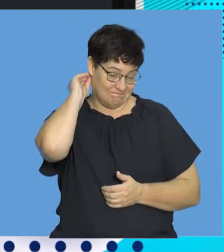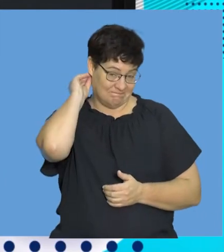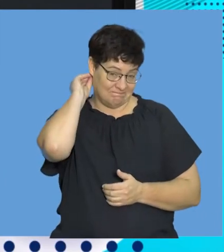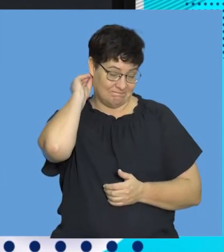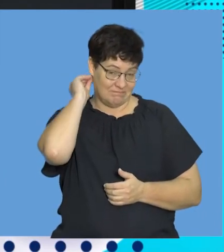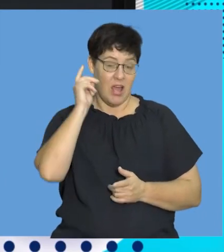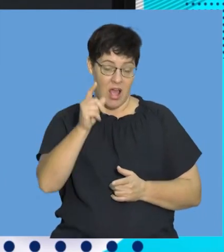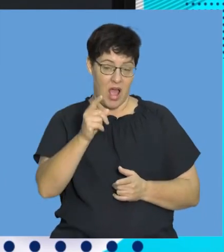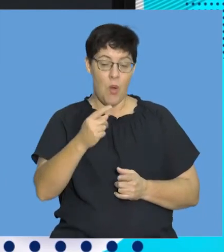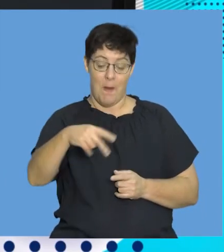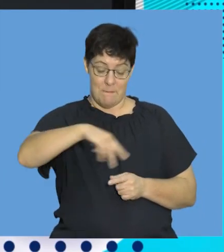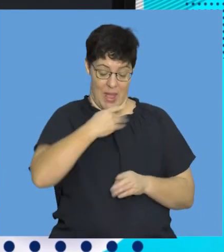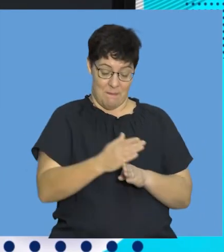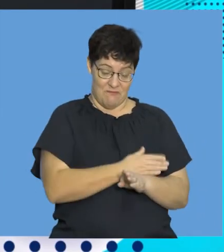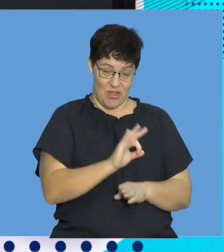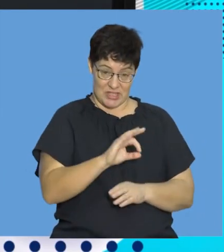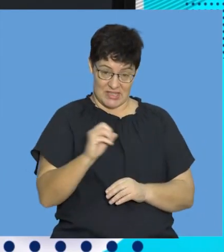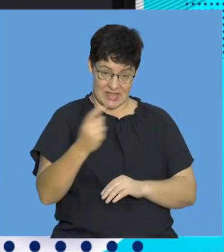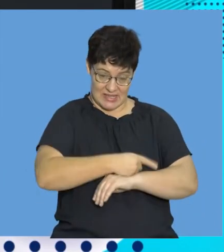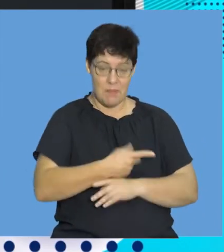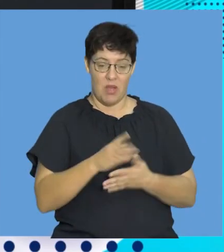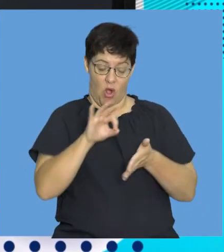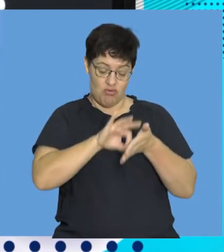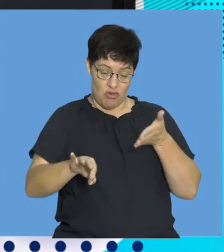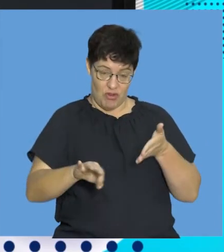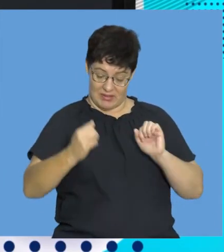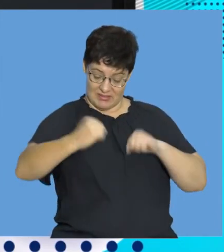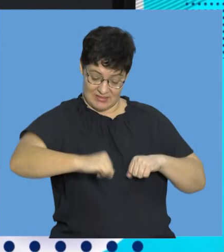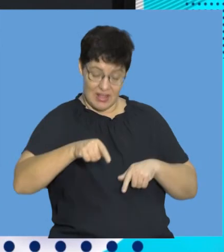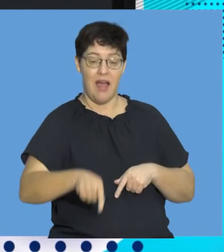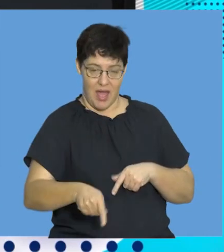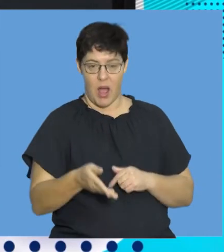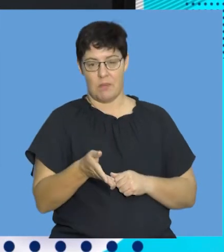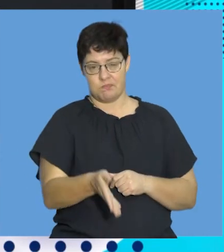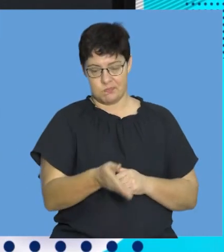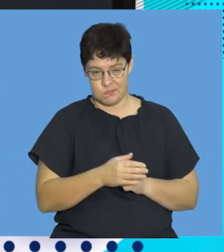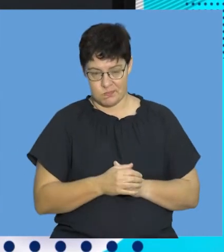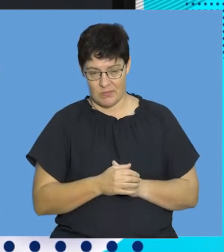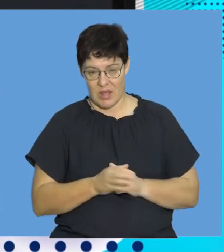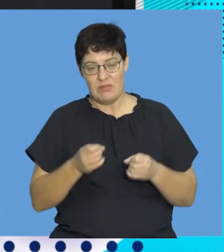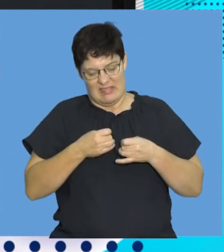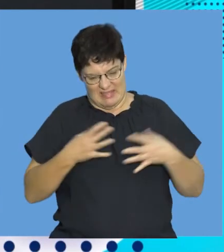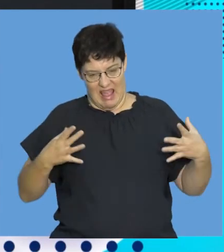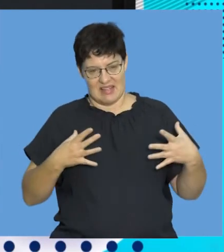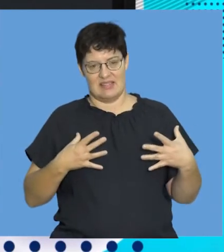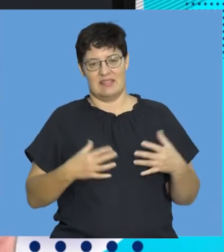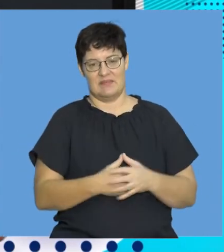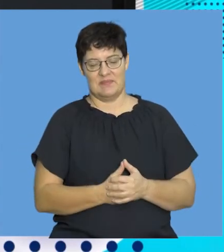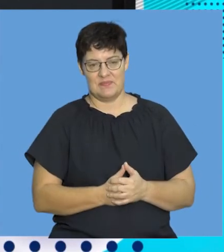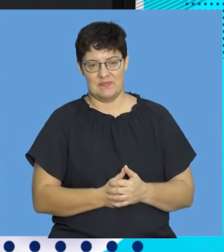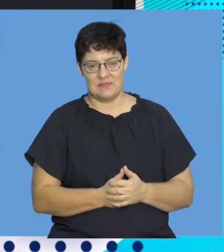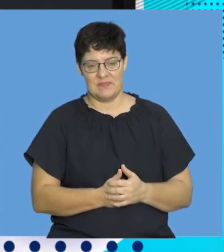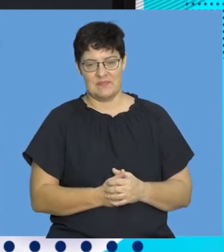The settlement, obviously this is stipulated in your agreement with your debtor when you initially set up your